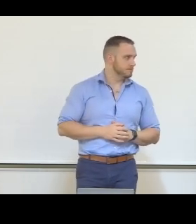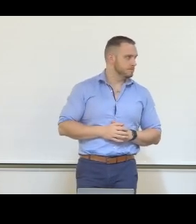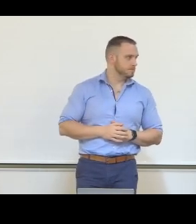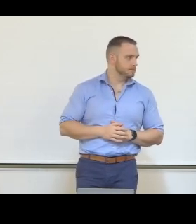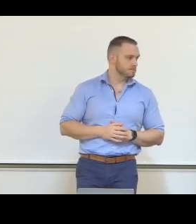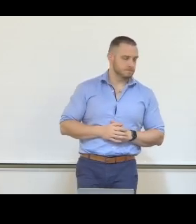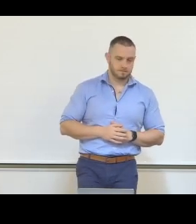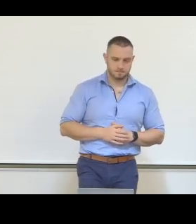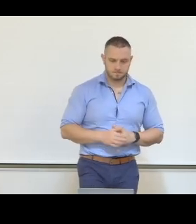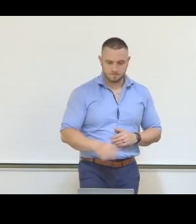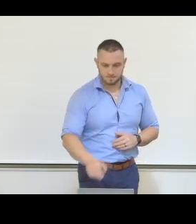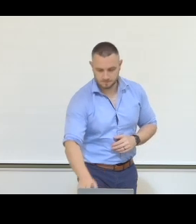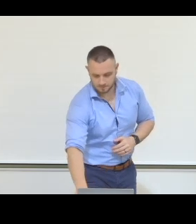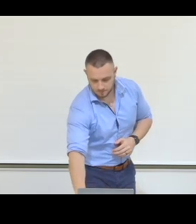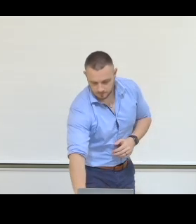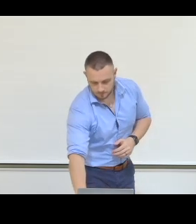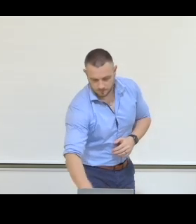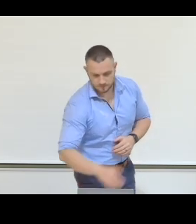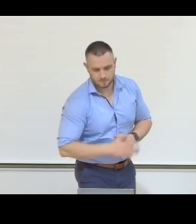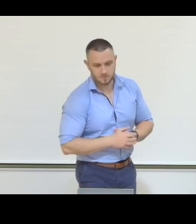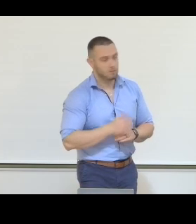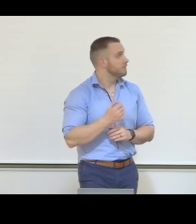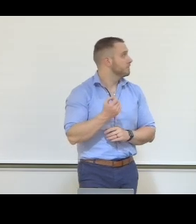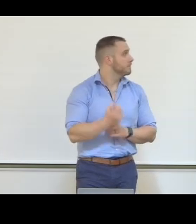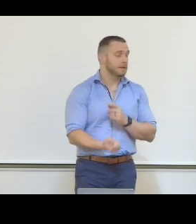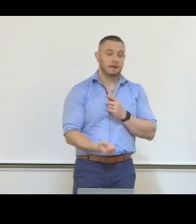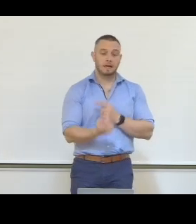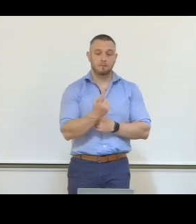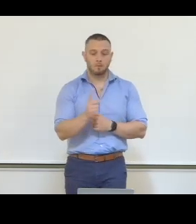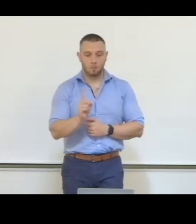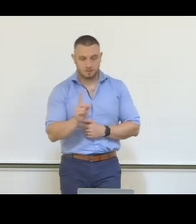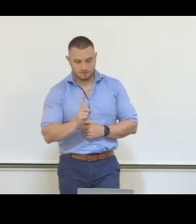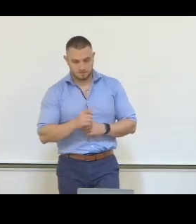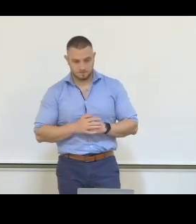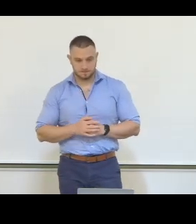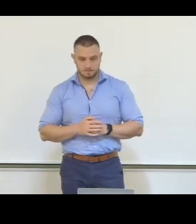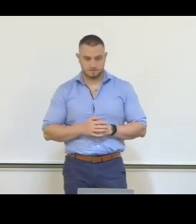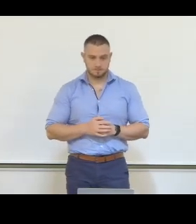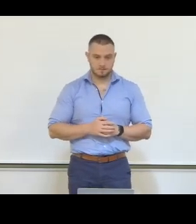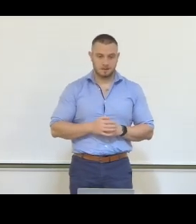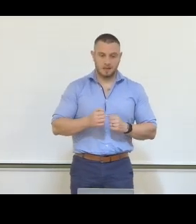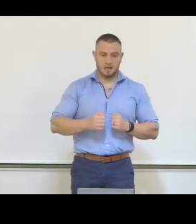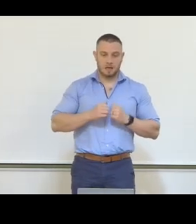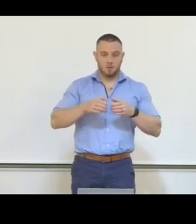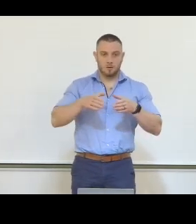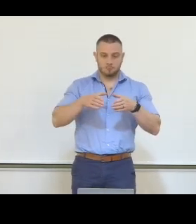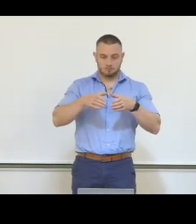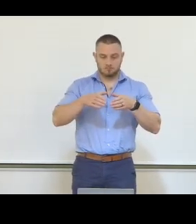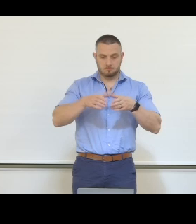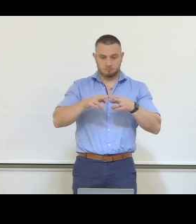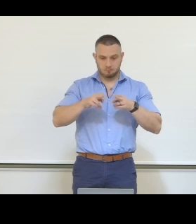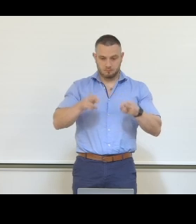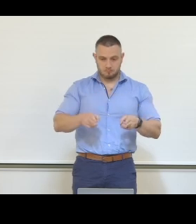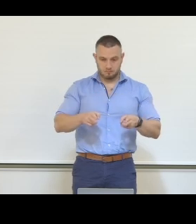So, what happened for this mission? First, where did that happen? Our modules were inside a high